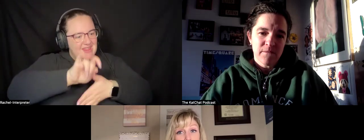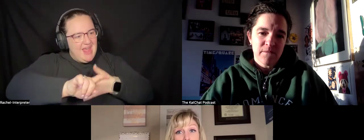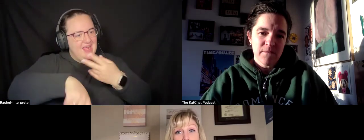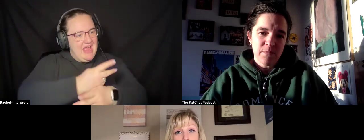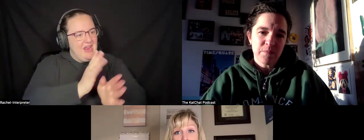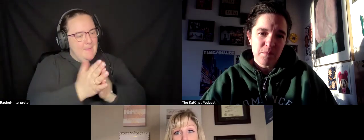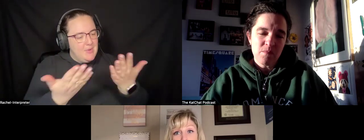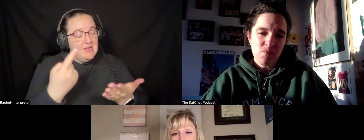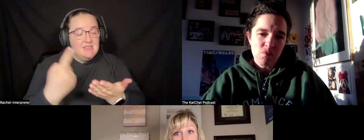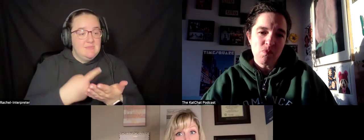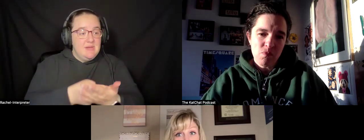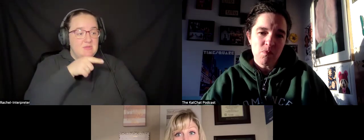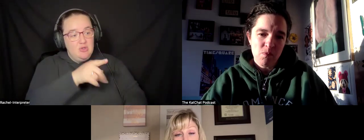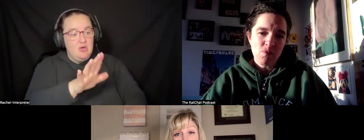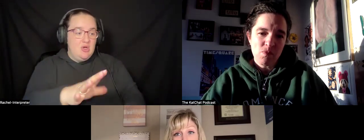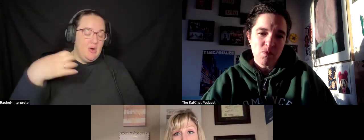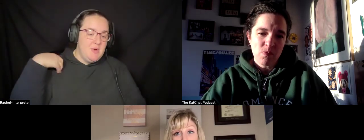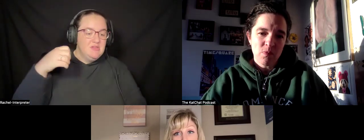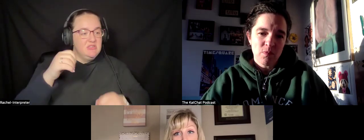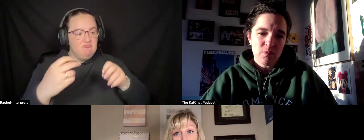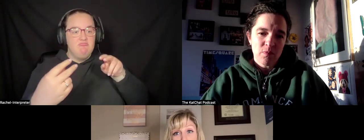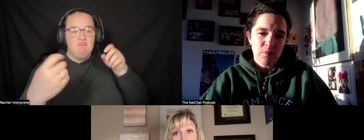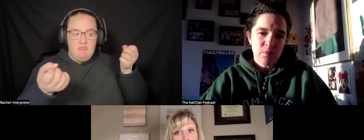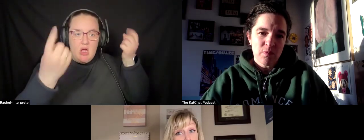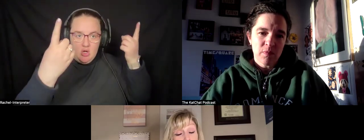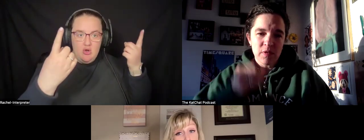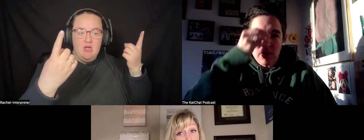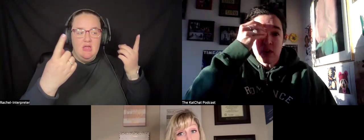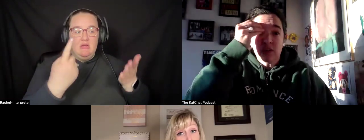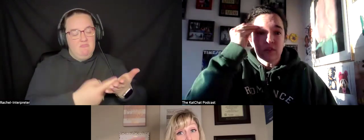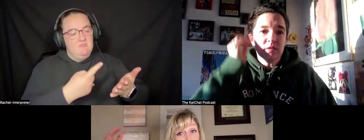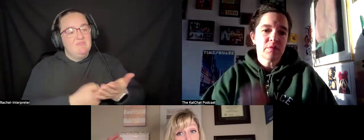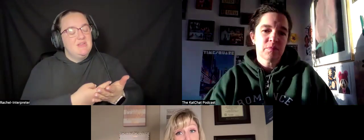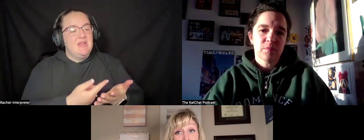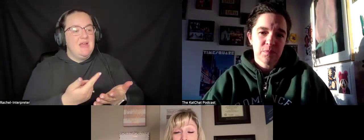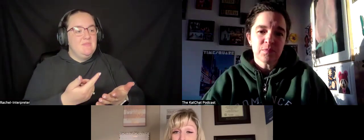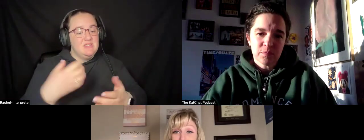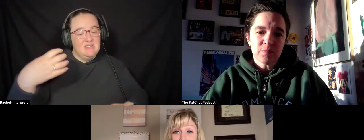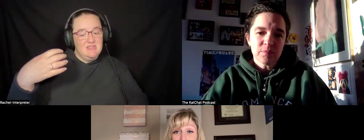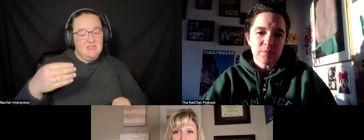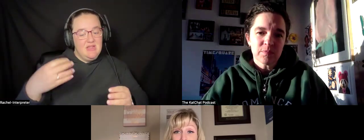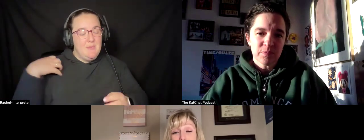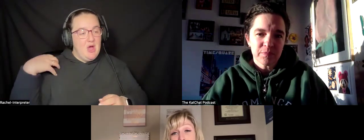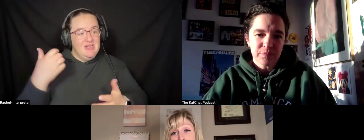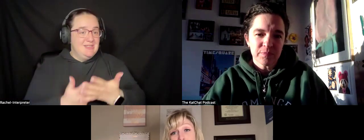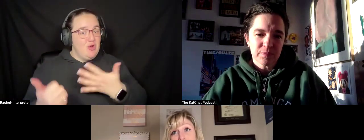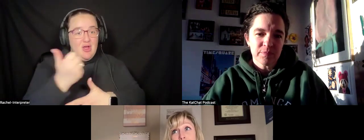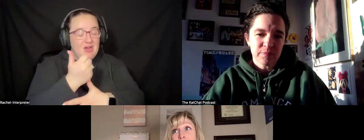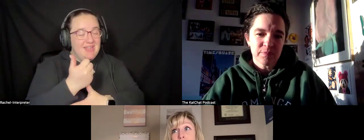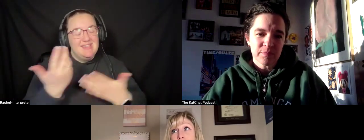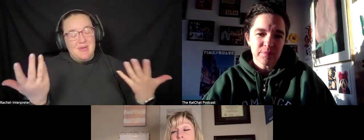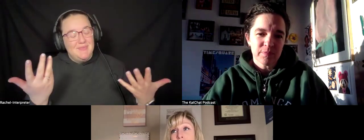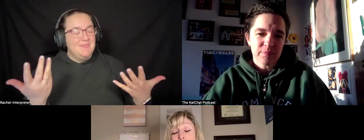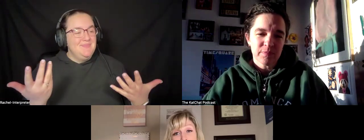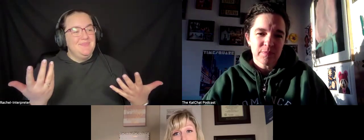you and your boss can see eye to eye on that, and there's still room for that. And sometimes it's more about what the boss wants. And so I think that's a little